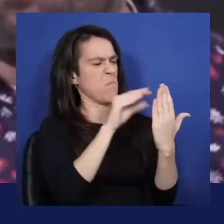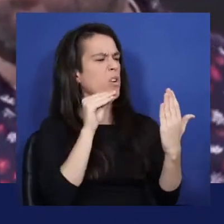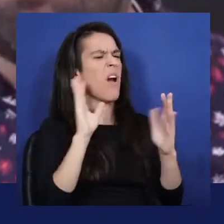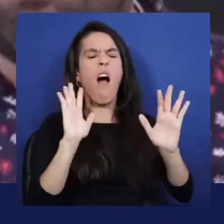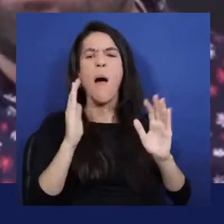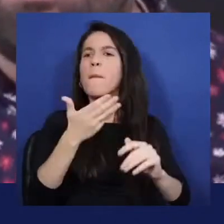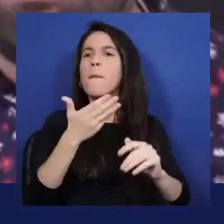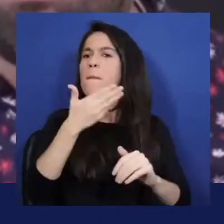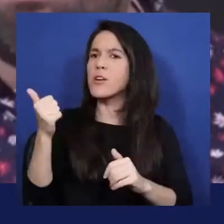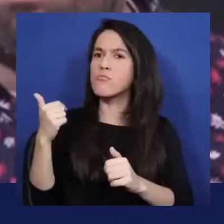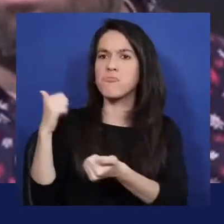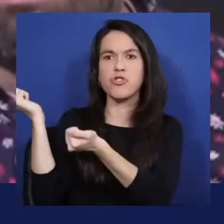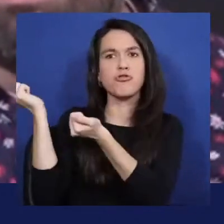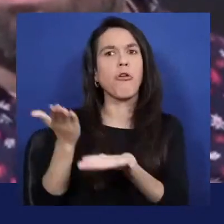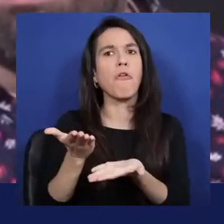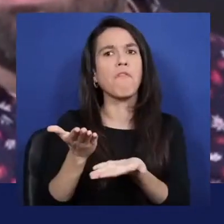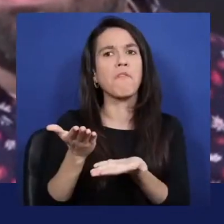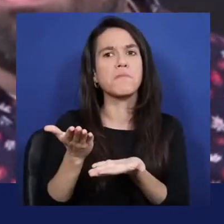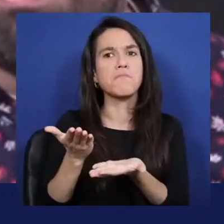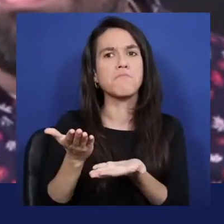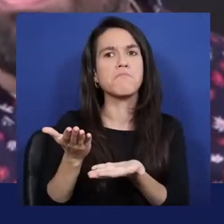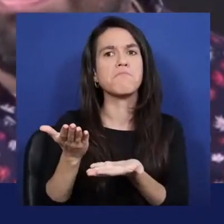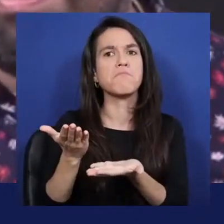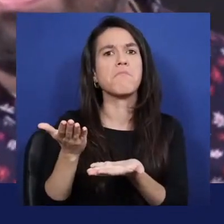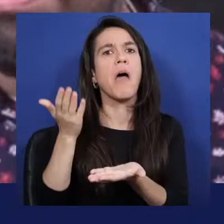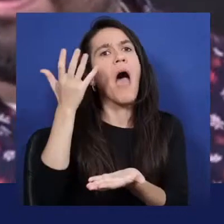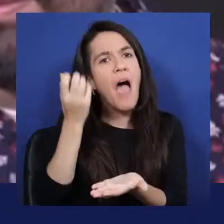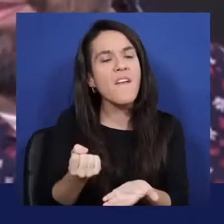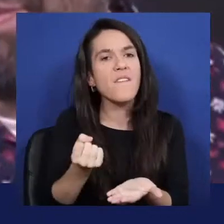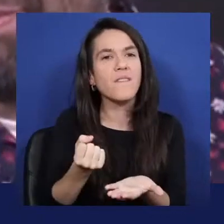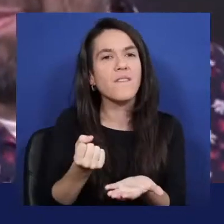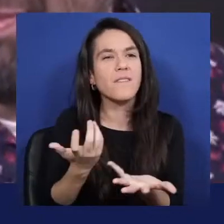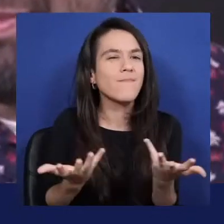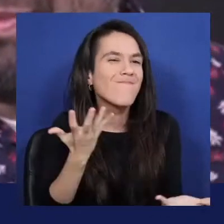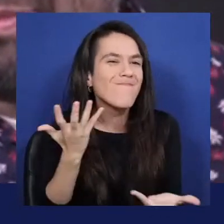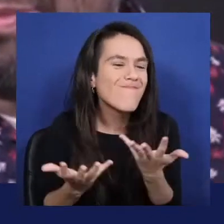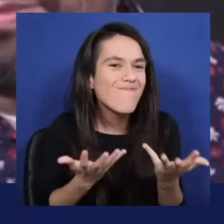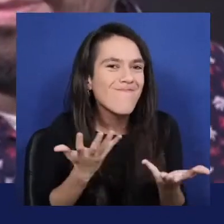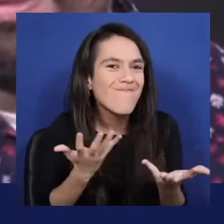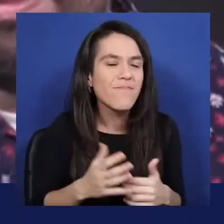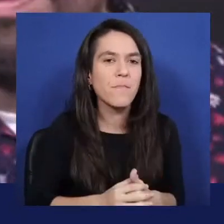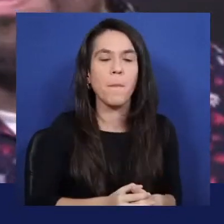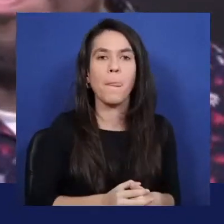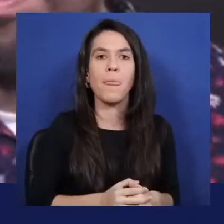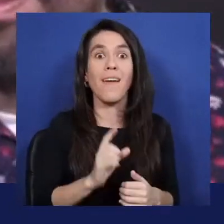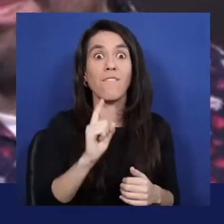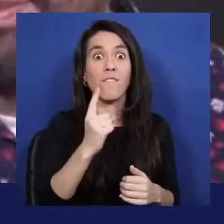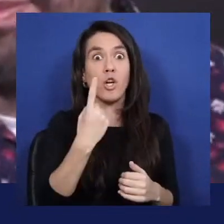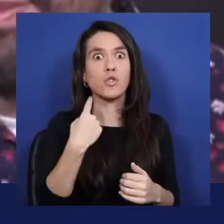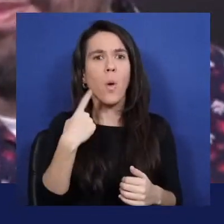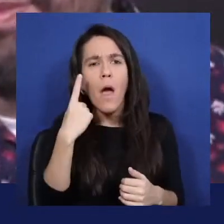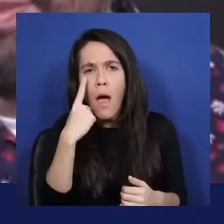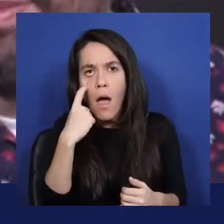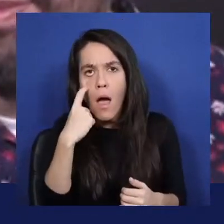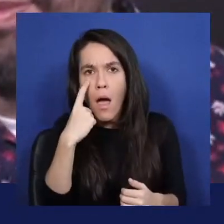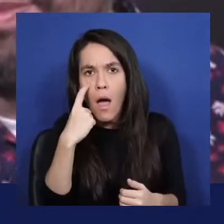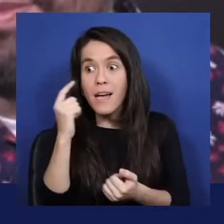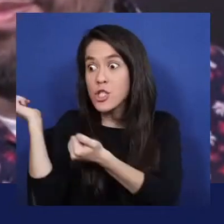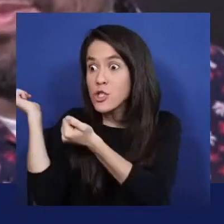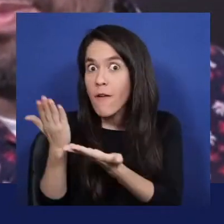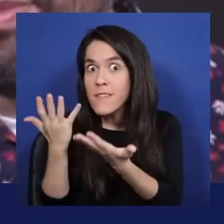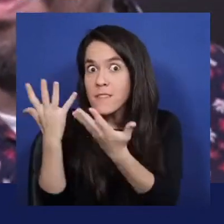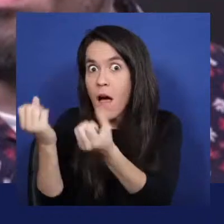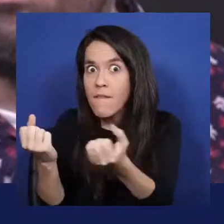I would recommend to check available services first, since that's already pre-built